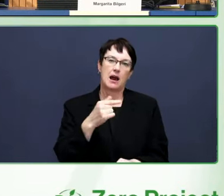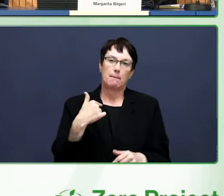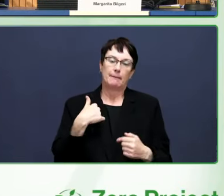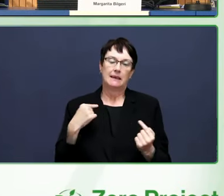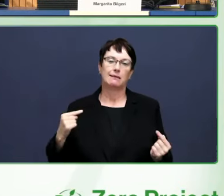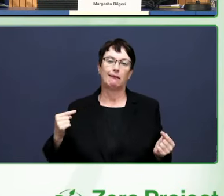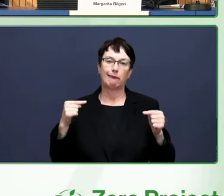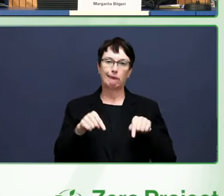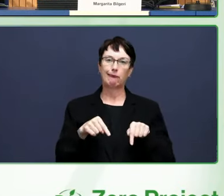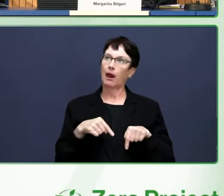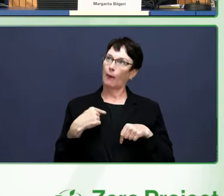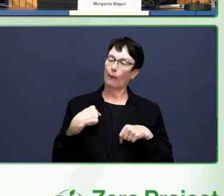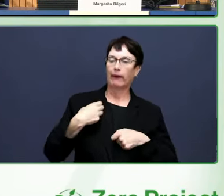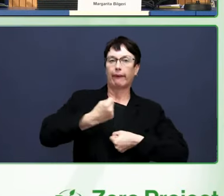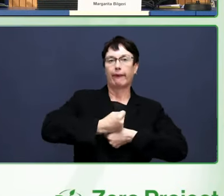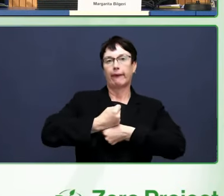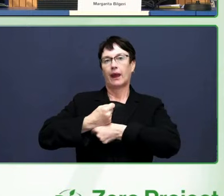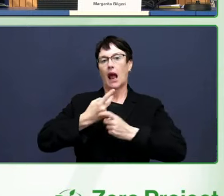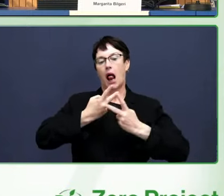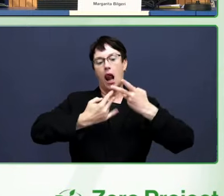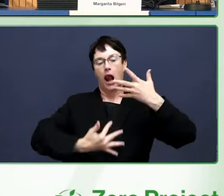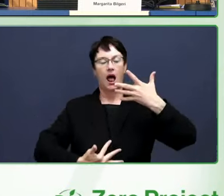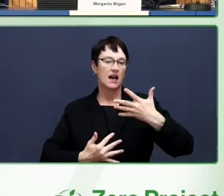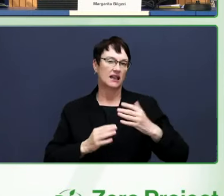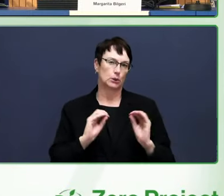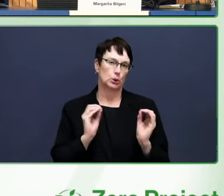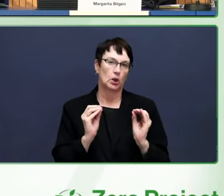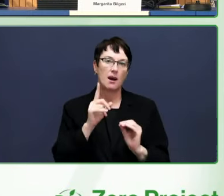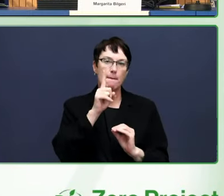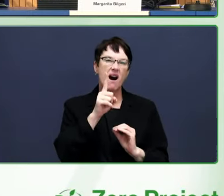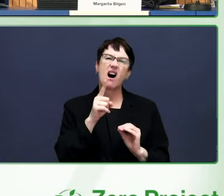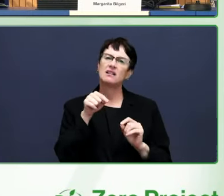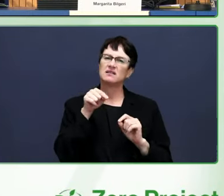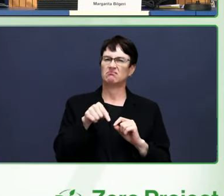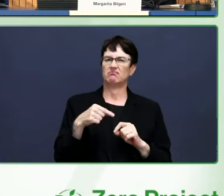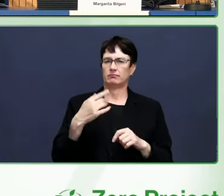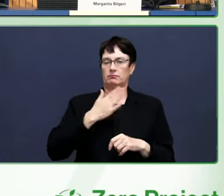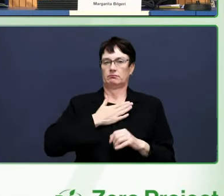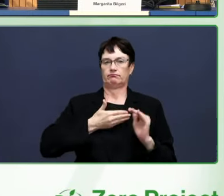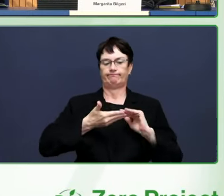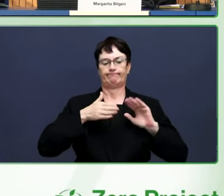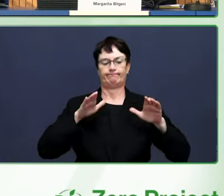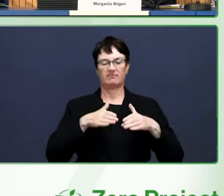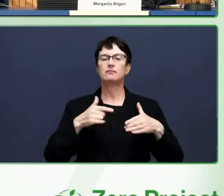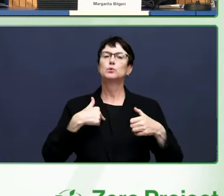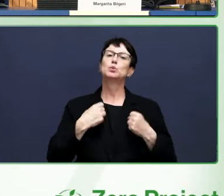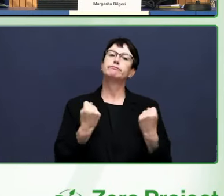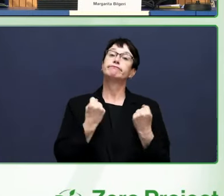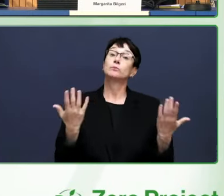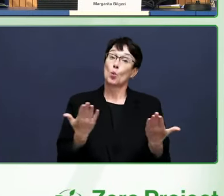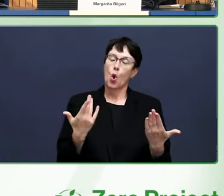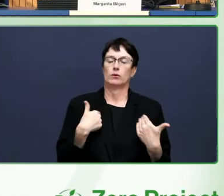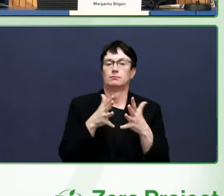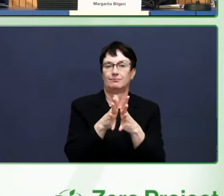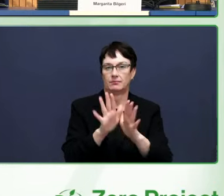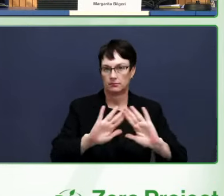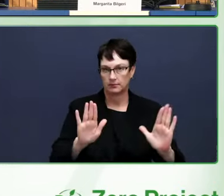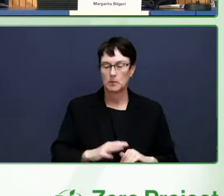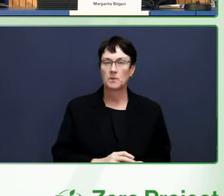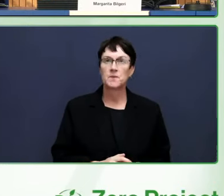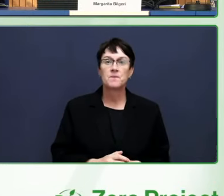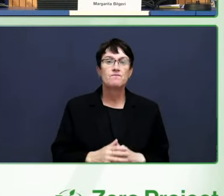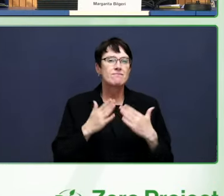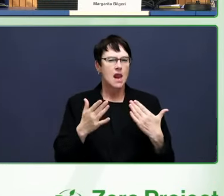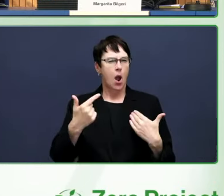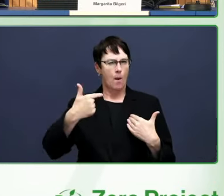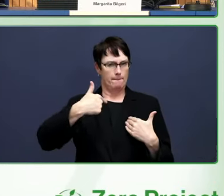you the framework of the agency, but you can find lots of information on our homepage. So the agency is financed by